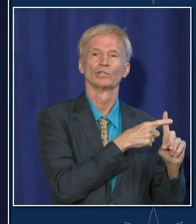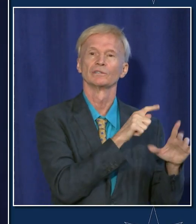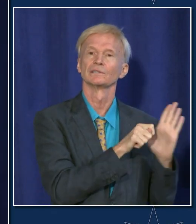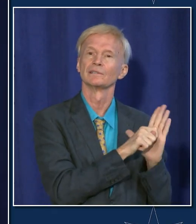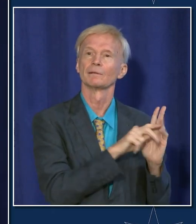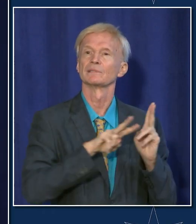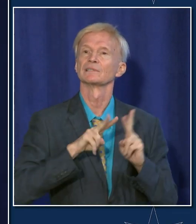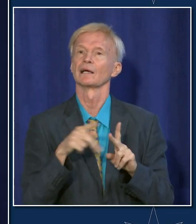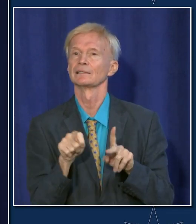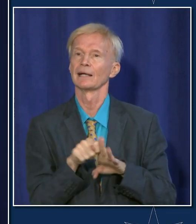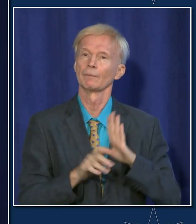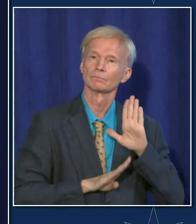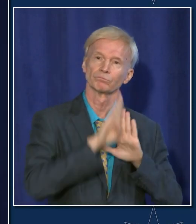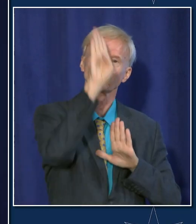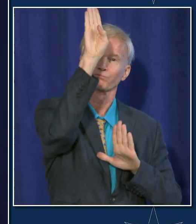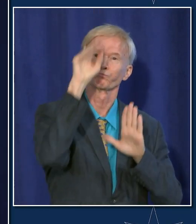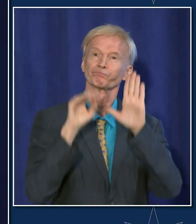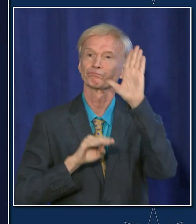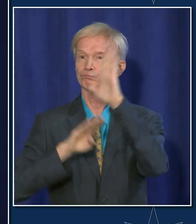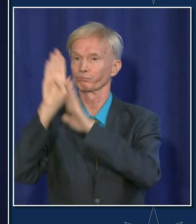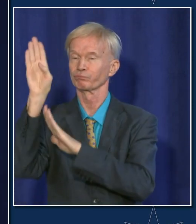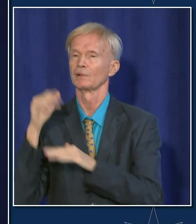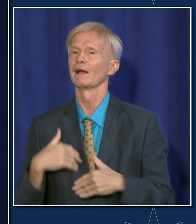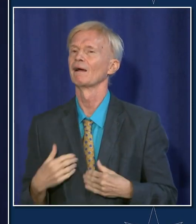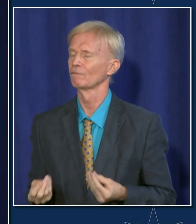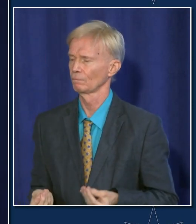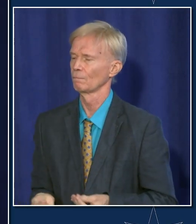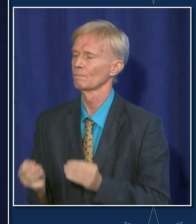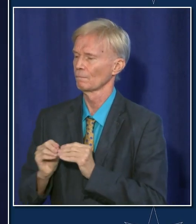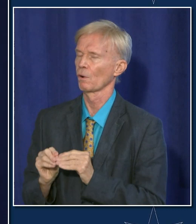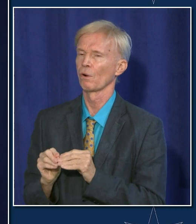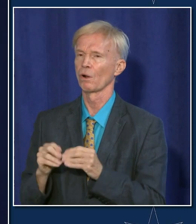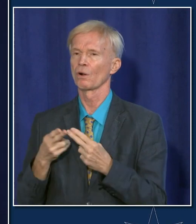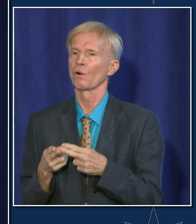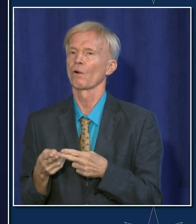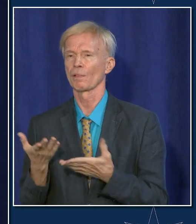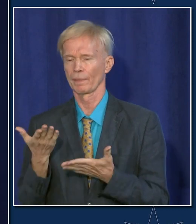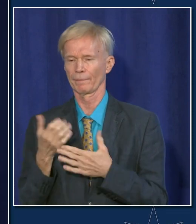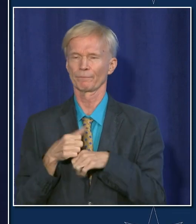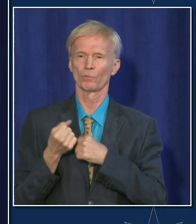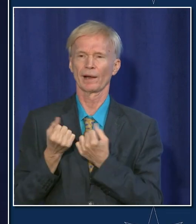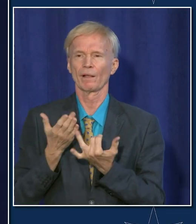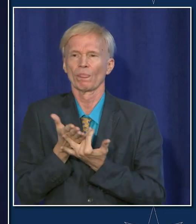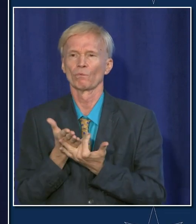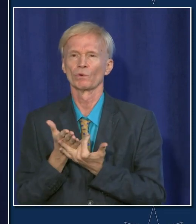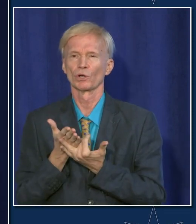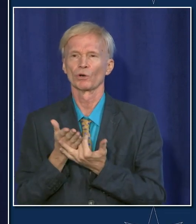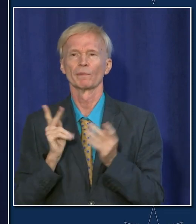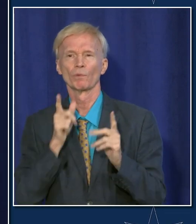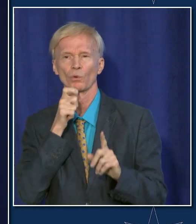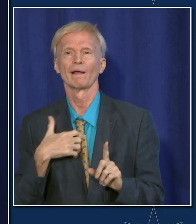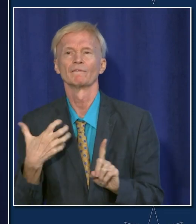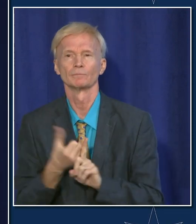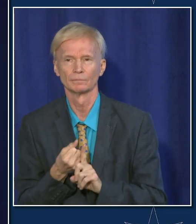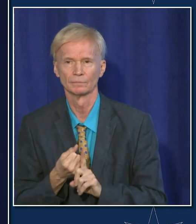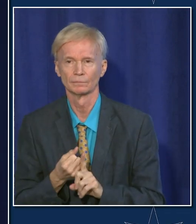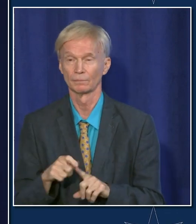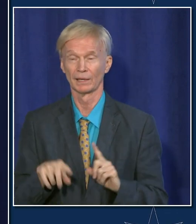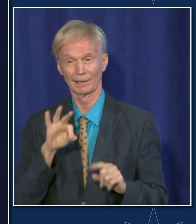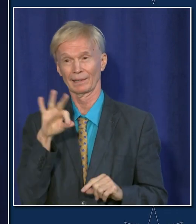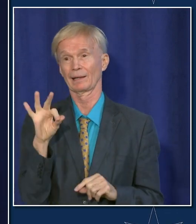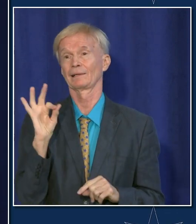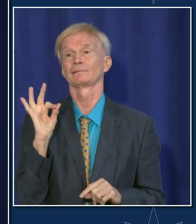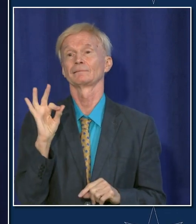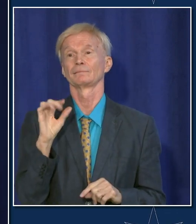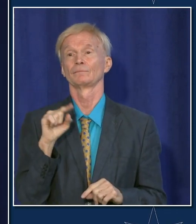Lots of attention on breakthrough infections, but we're actually at 99.7% of vaccinated Chicagoans have not been diagnosed